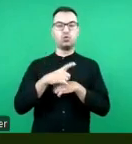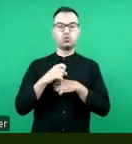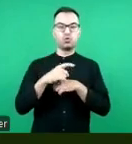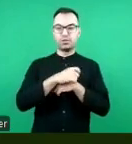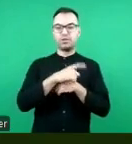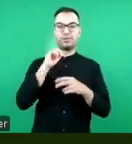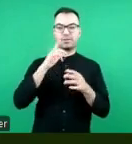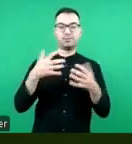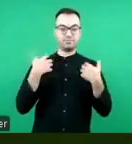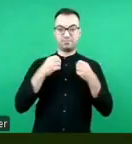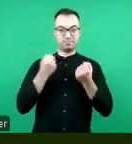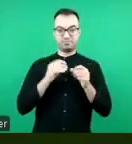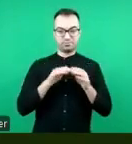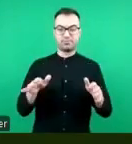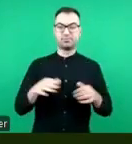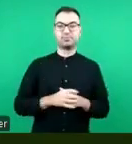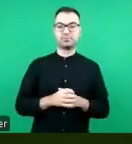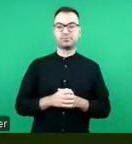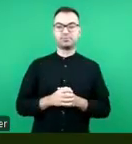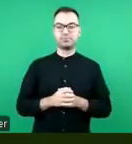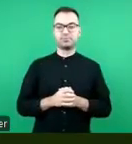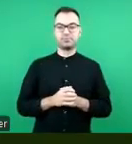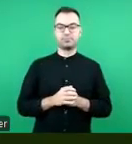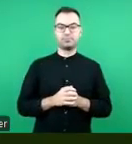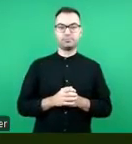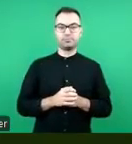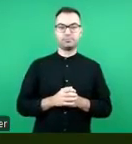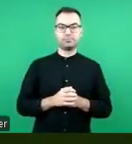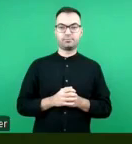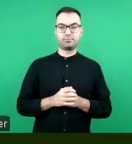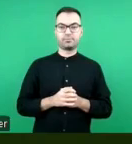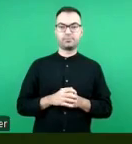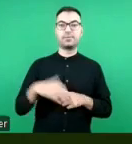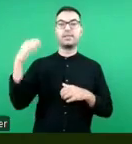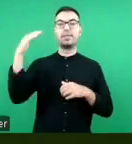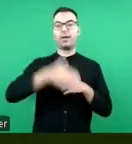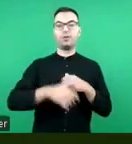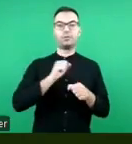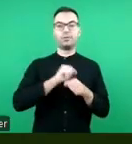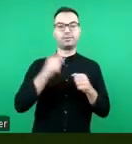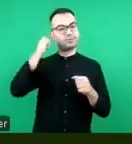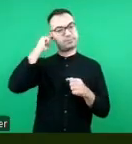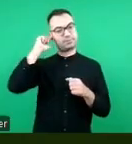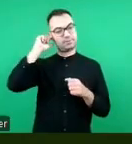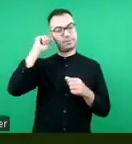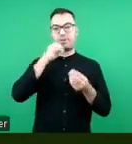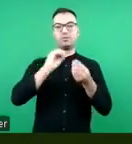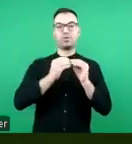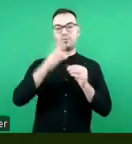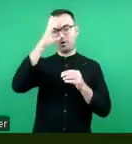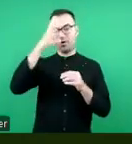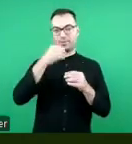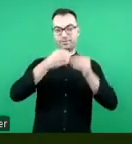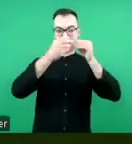super heterogeneous ecosystems. You quickly end up with a very complicated picture, which